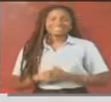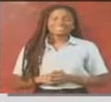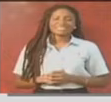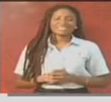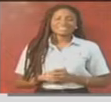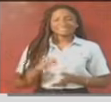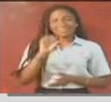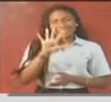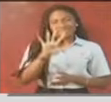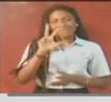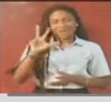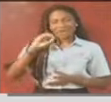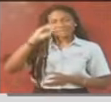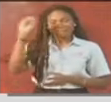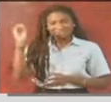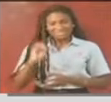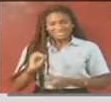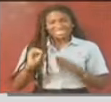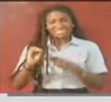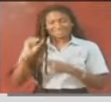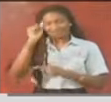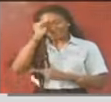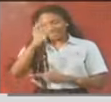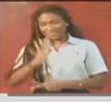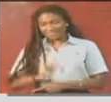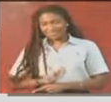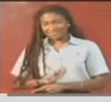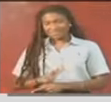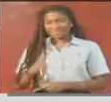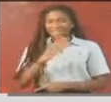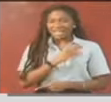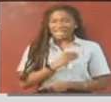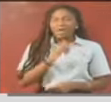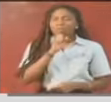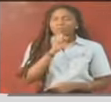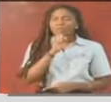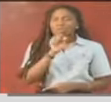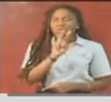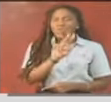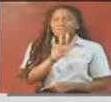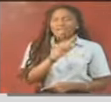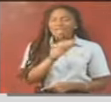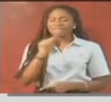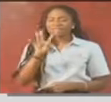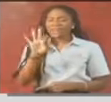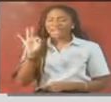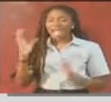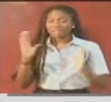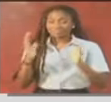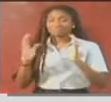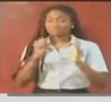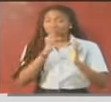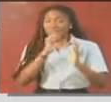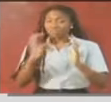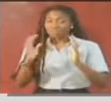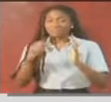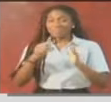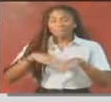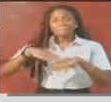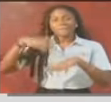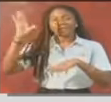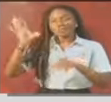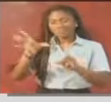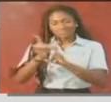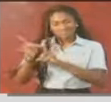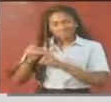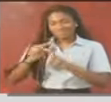diagnosed having been male, and the 25 to 49 year age group having the vast majority of the